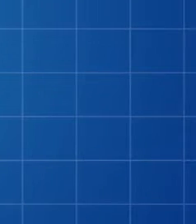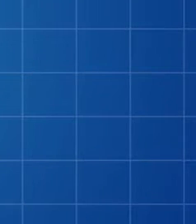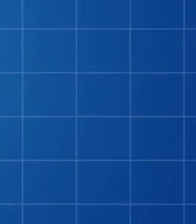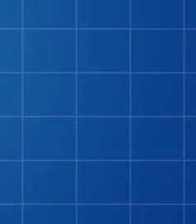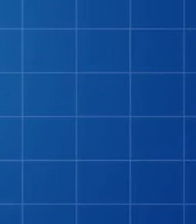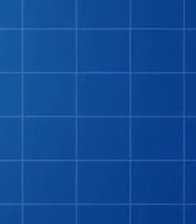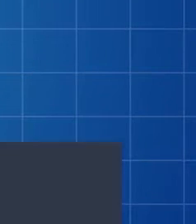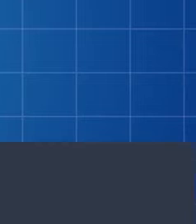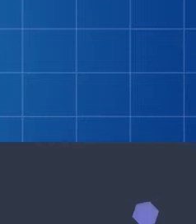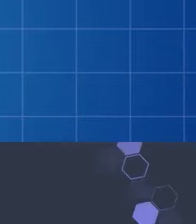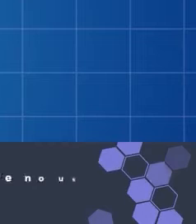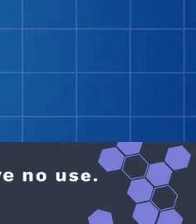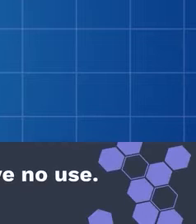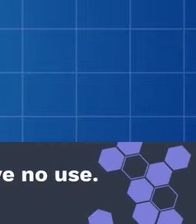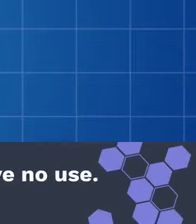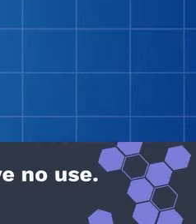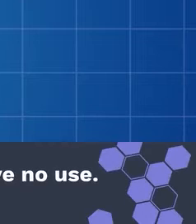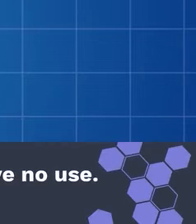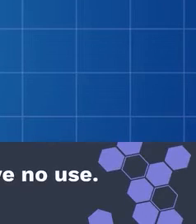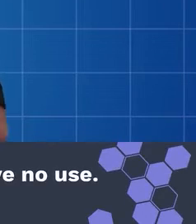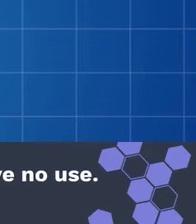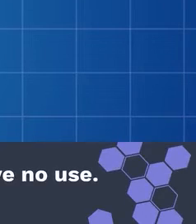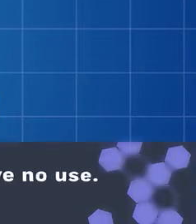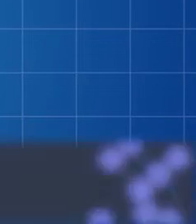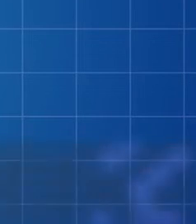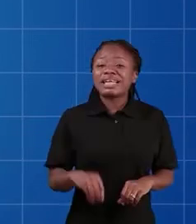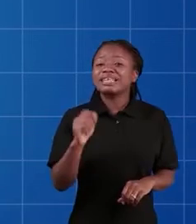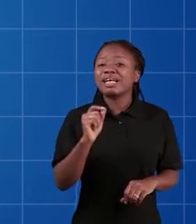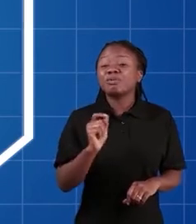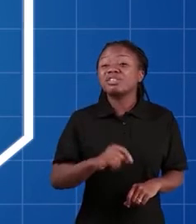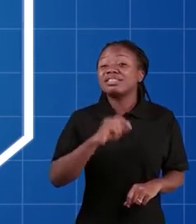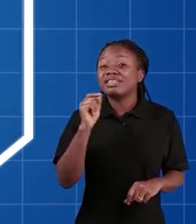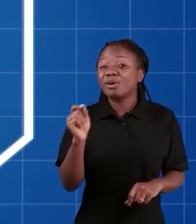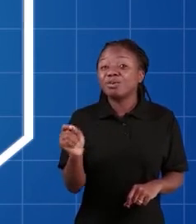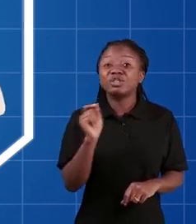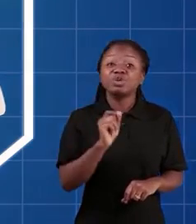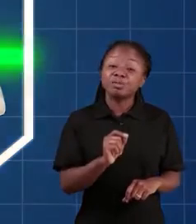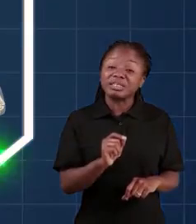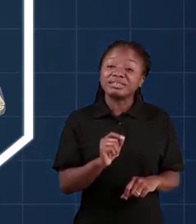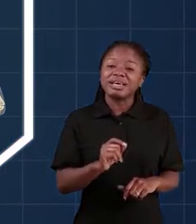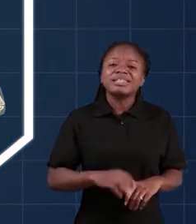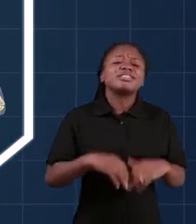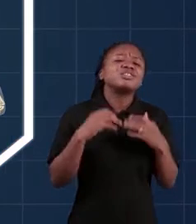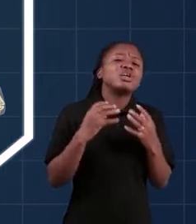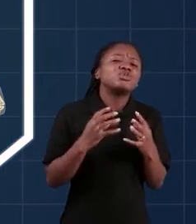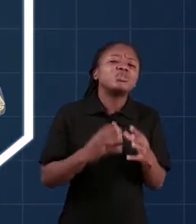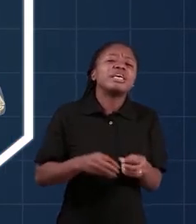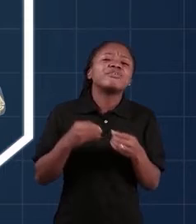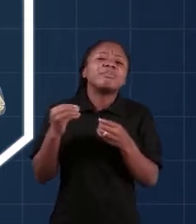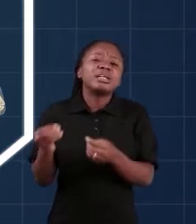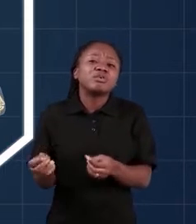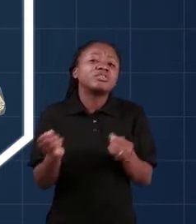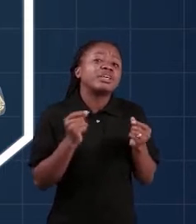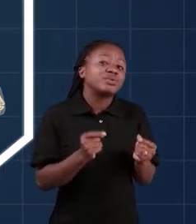Vestigial structures are parts of organisms that are thought to have no use. An example is the tailbone in humans that is thought to